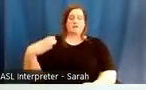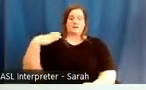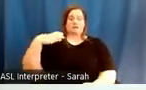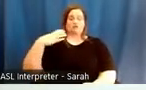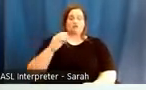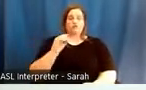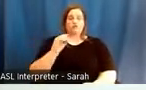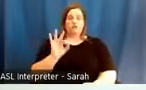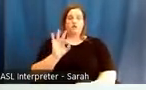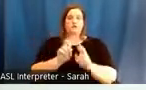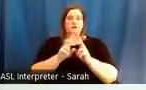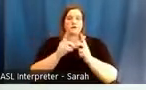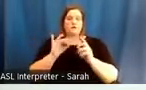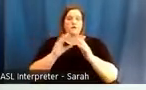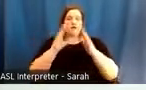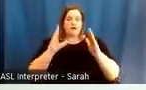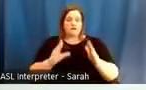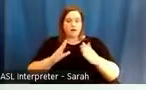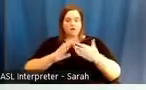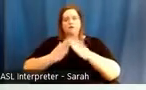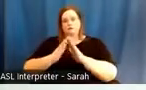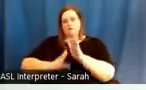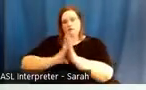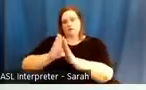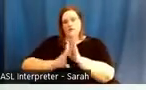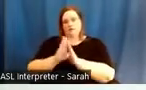Housing and Community Development.